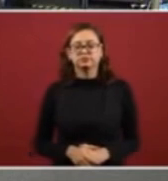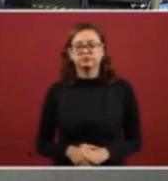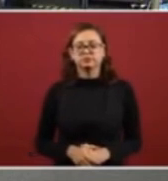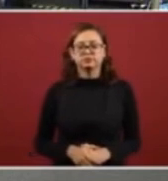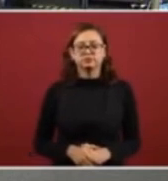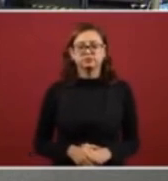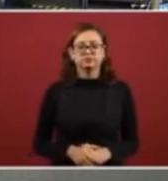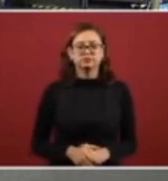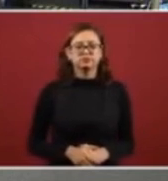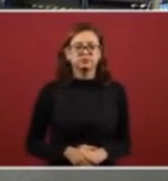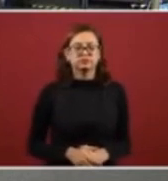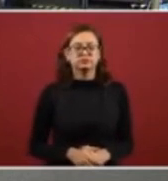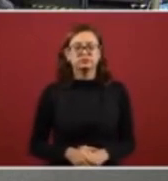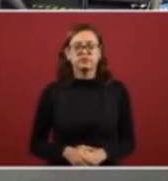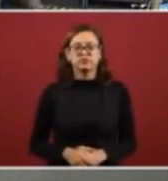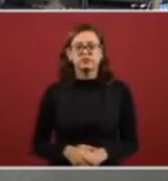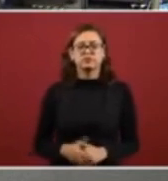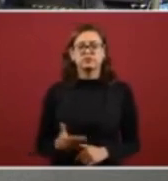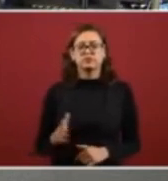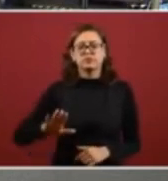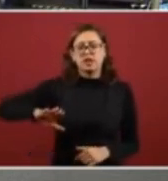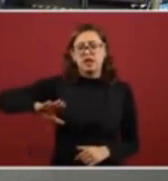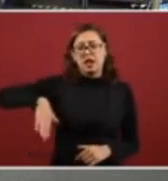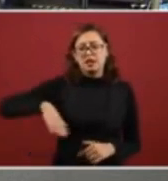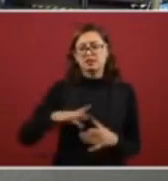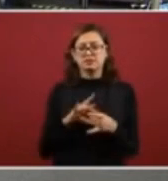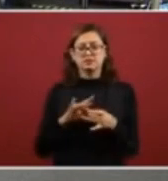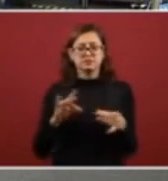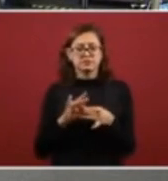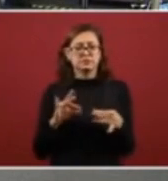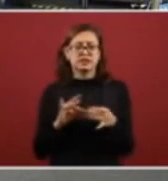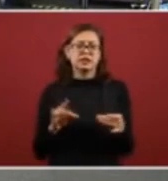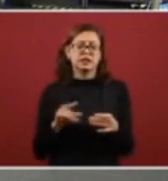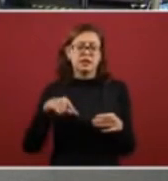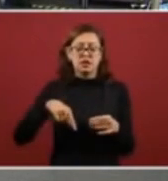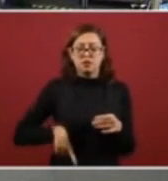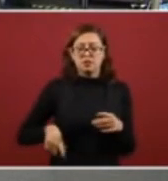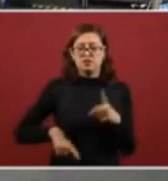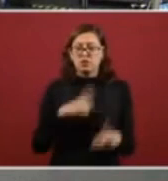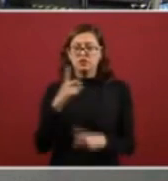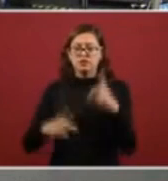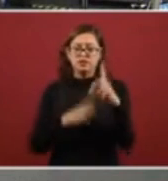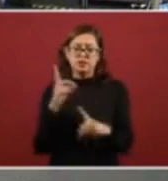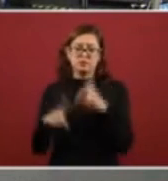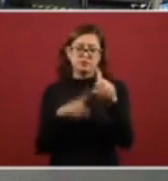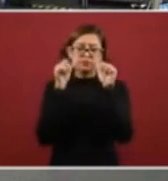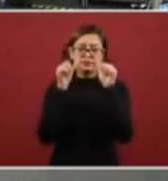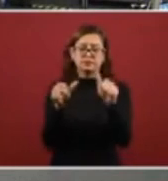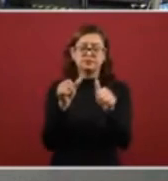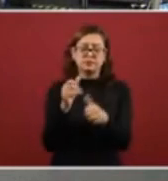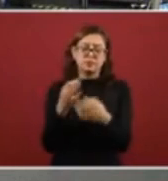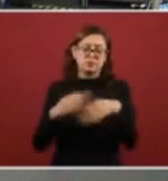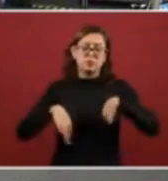A while ago, you were talking about the importance of consuming